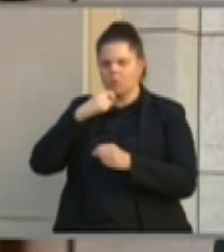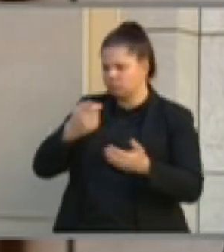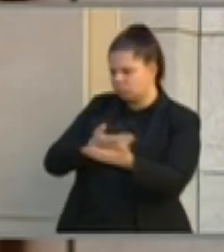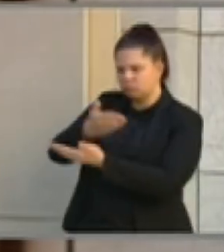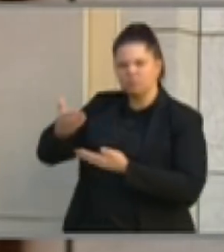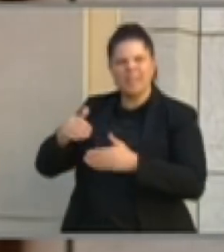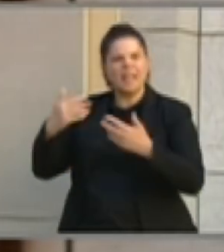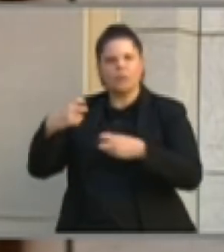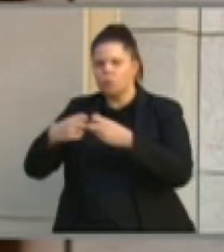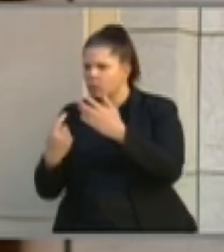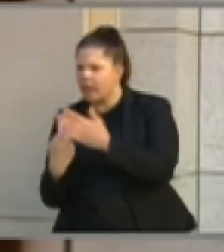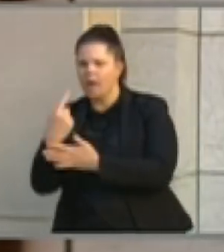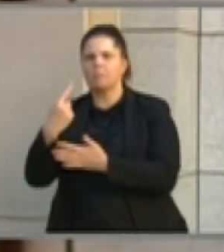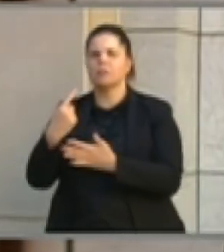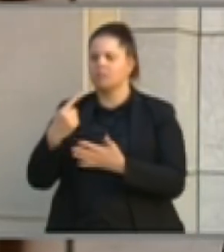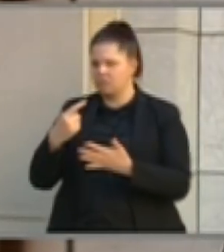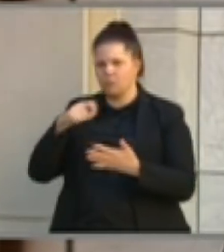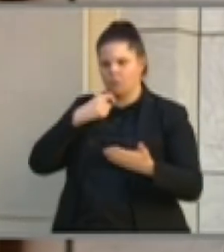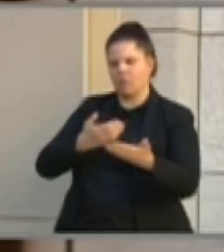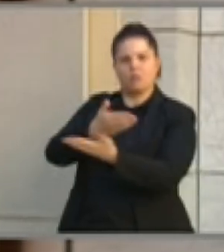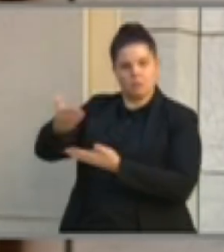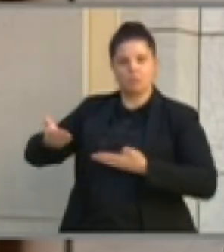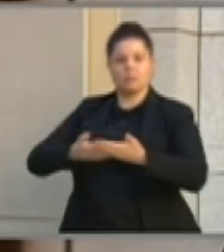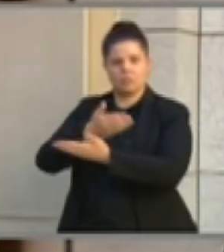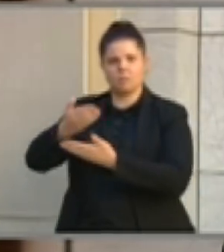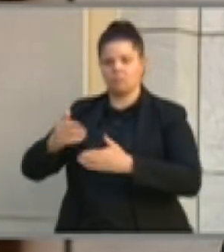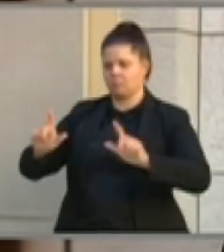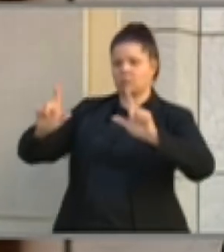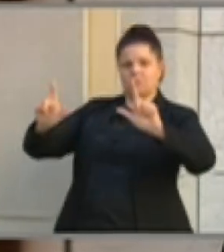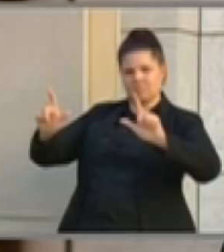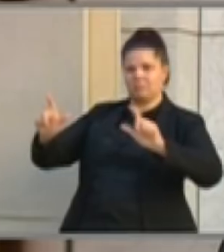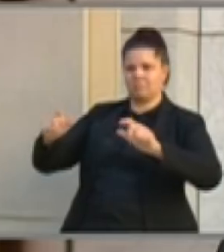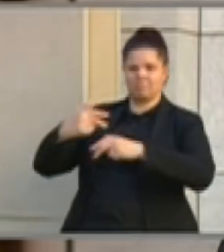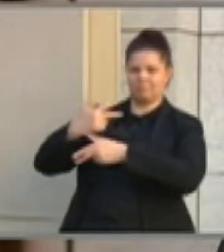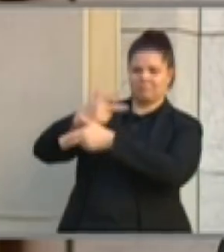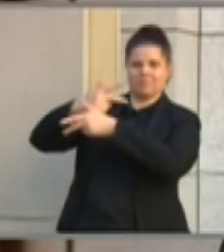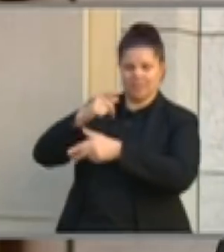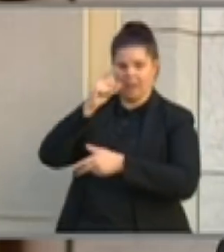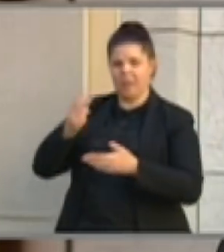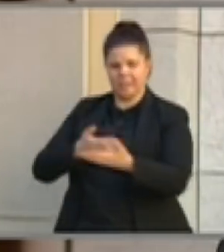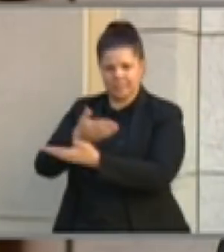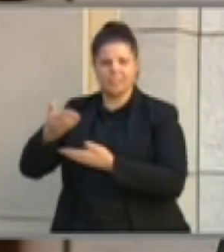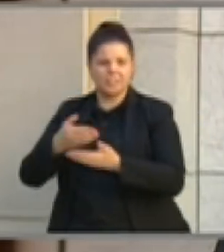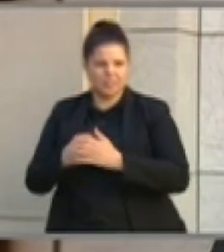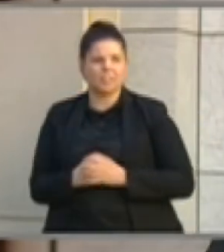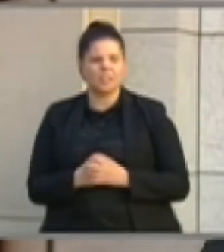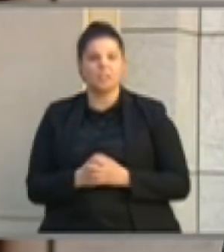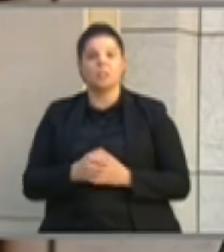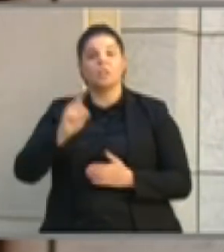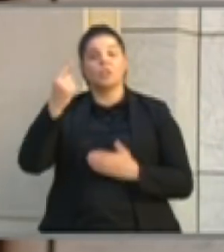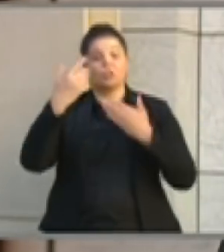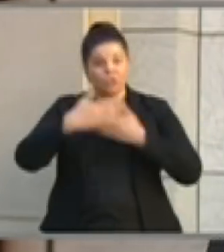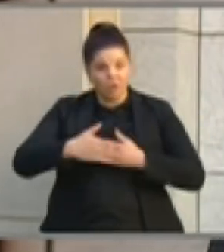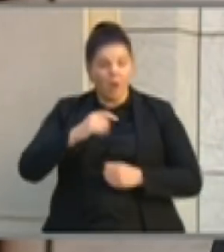the government, and to provide the opportunity to engage with the opposition with those on those items. From tonight